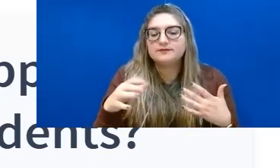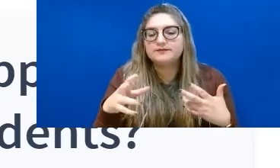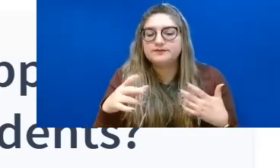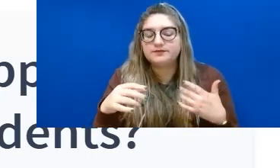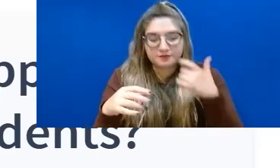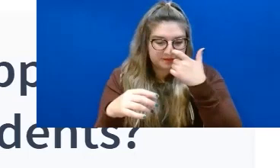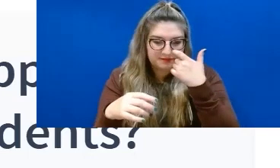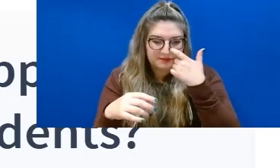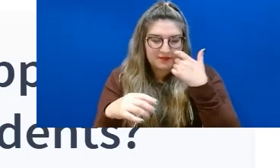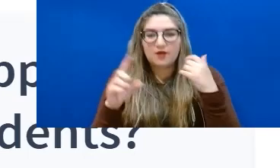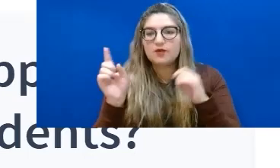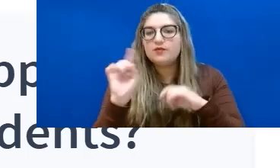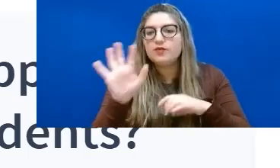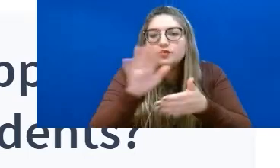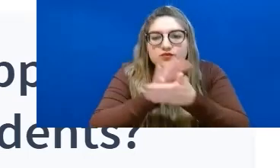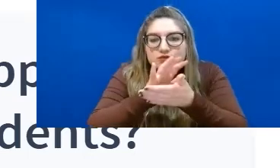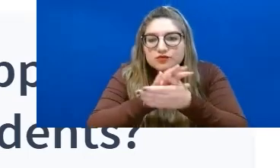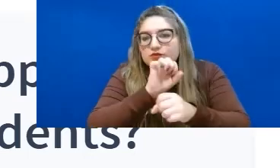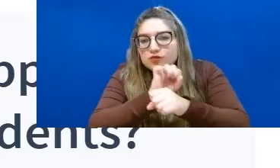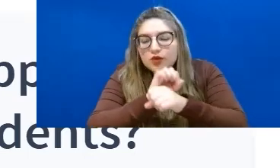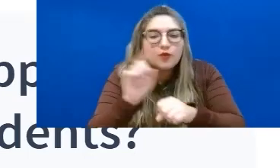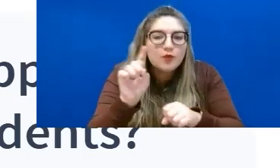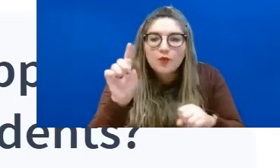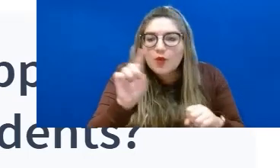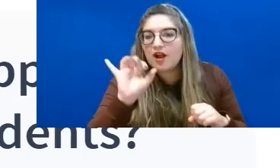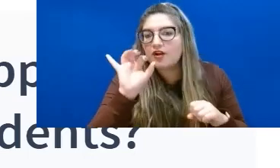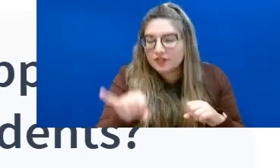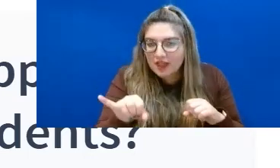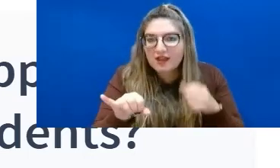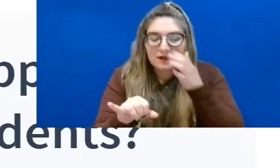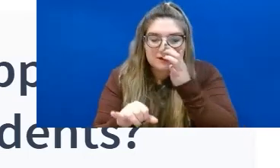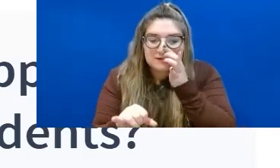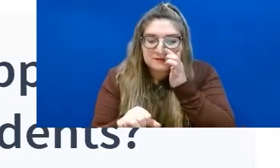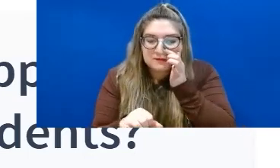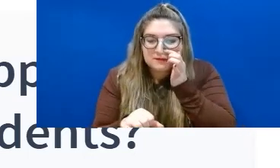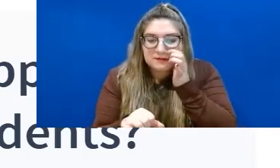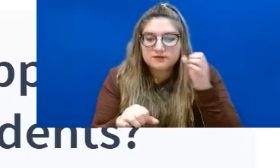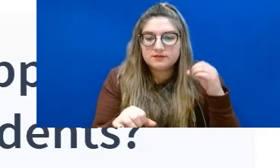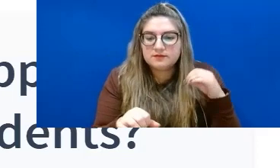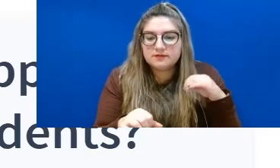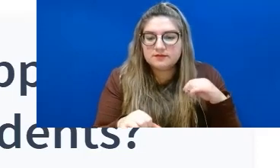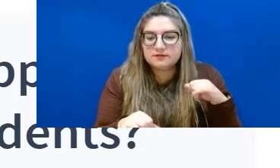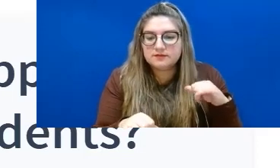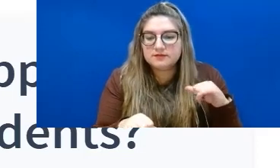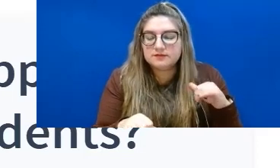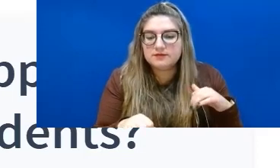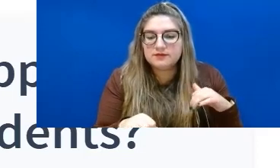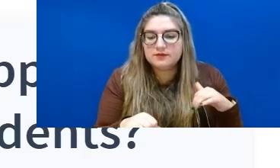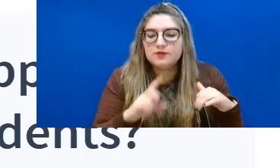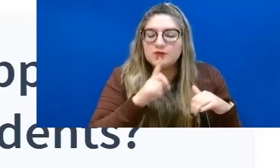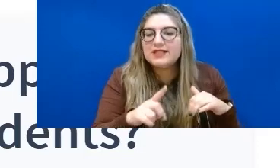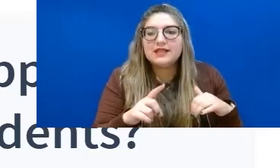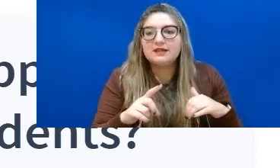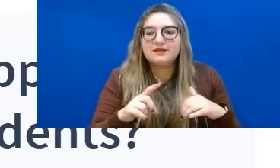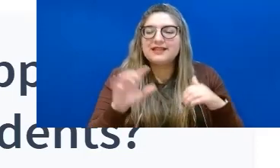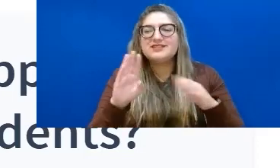the syllabus correctly? Those basic things, so that faculty can focus on the content that they're teaching.